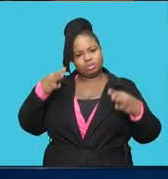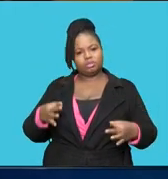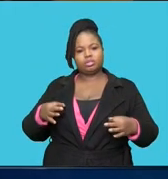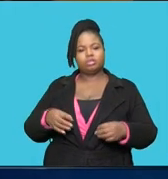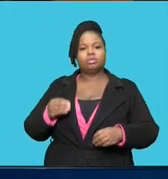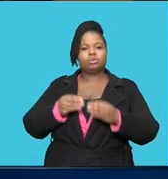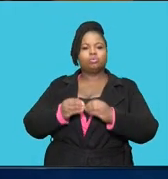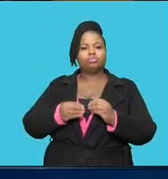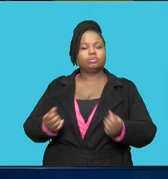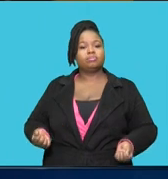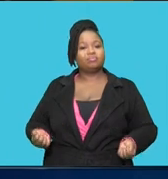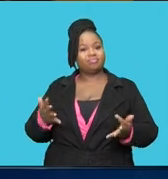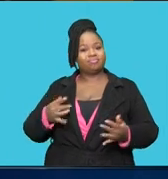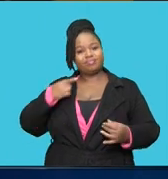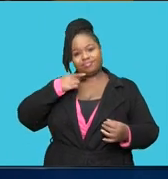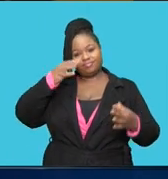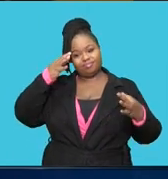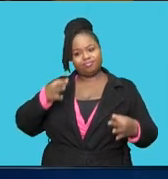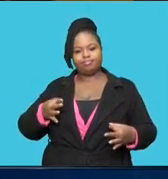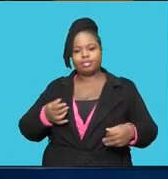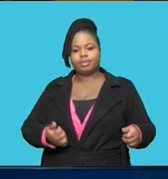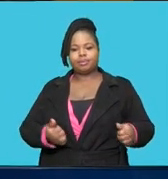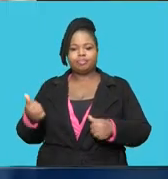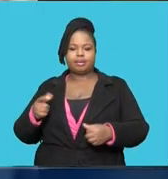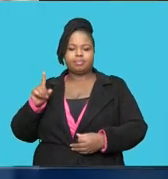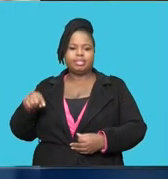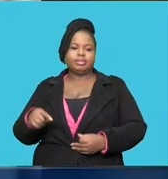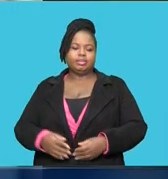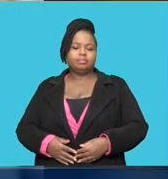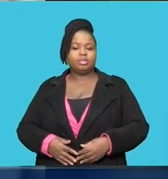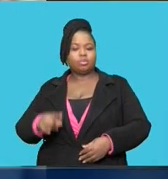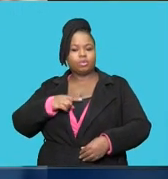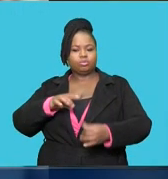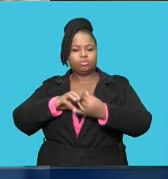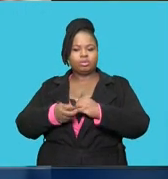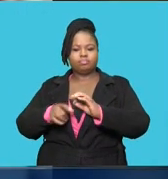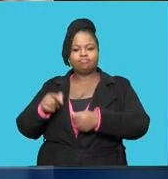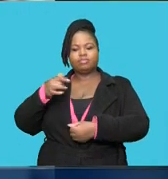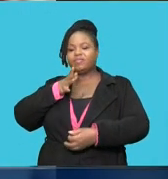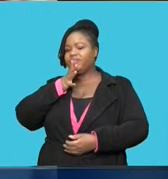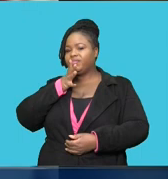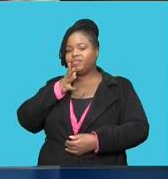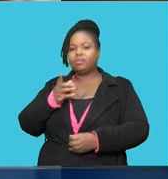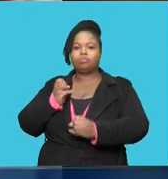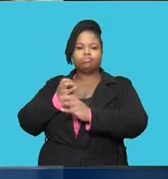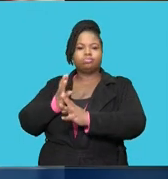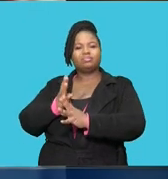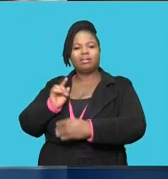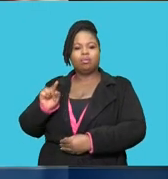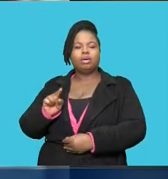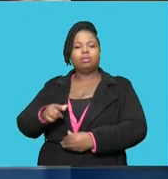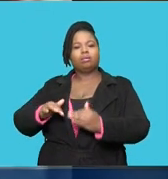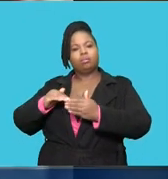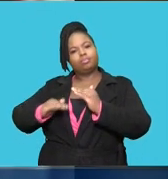Correctional Commissioner made the decision that Zuma must return to prison. In an effort to reduce prison overcrowding, President Ramaphosa